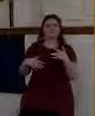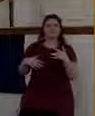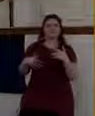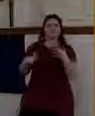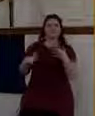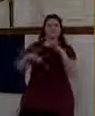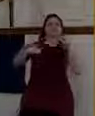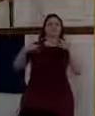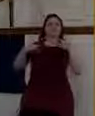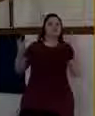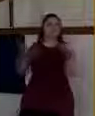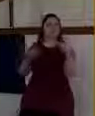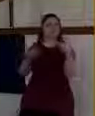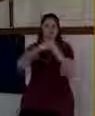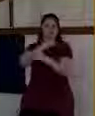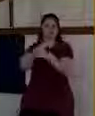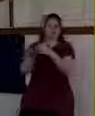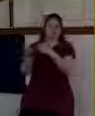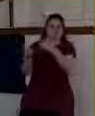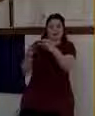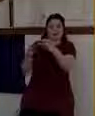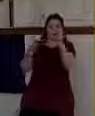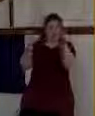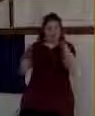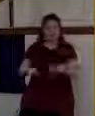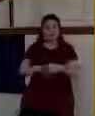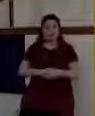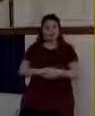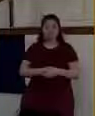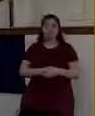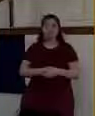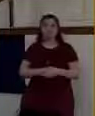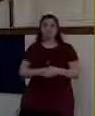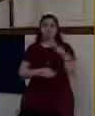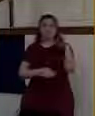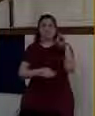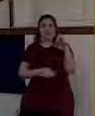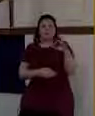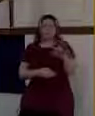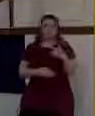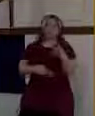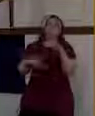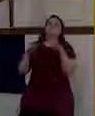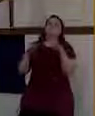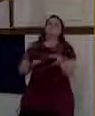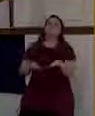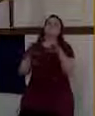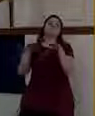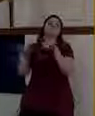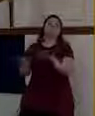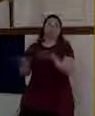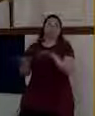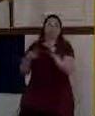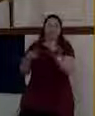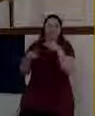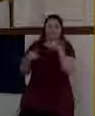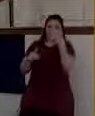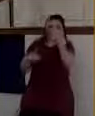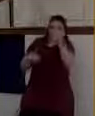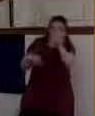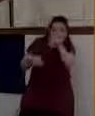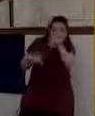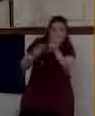slowed or reluctant to obey a command that God gives us, we open ourselves up to temptation. When God tells you to do something, don't